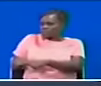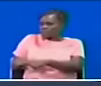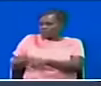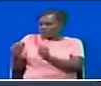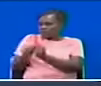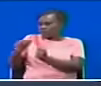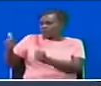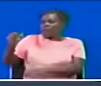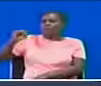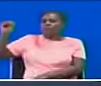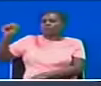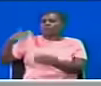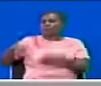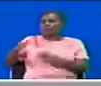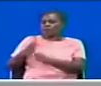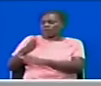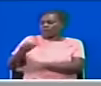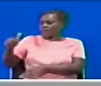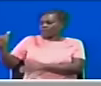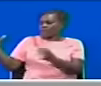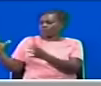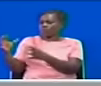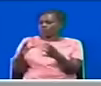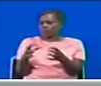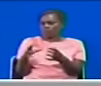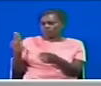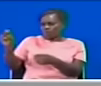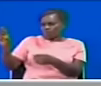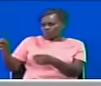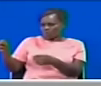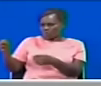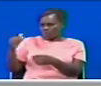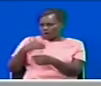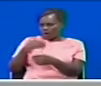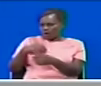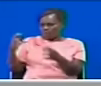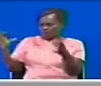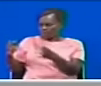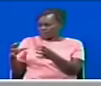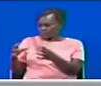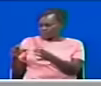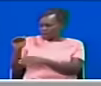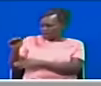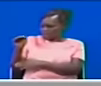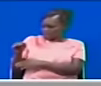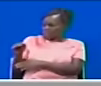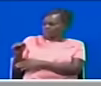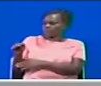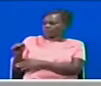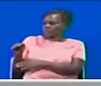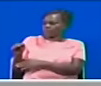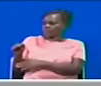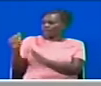other politicians from across the political divide No. and holding your party to account in terms of